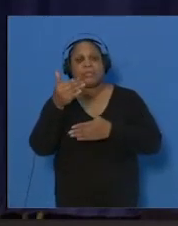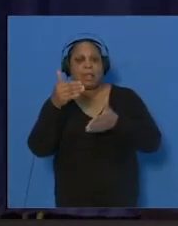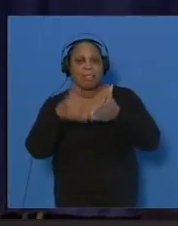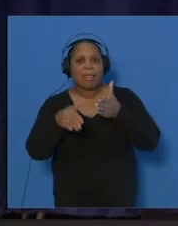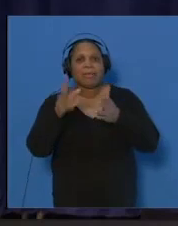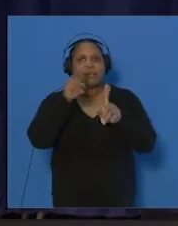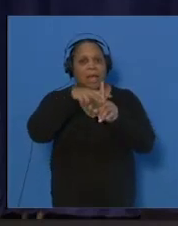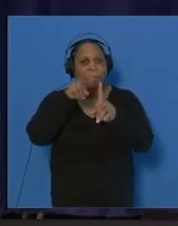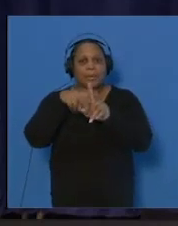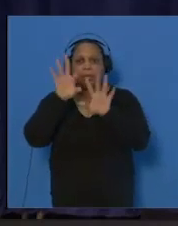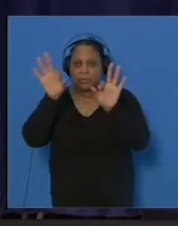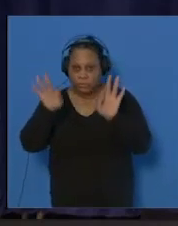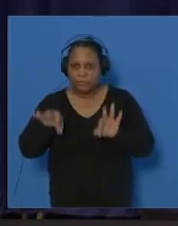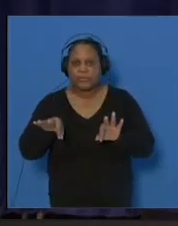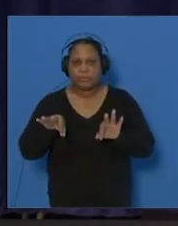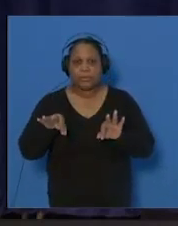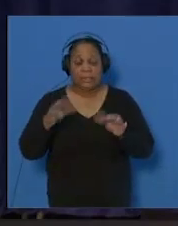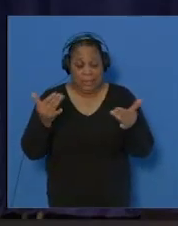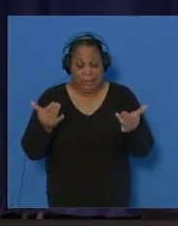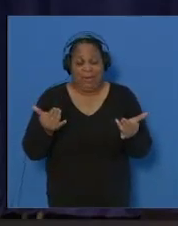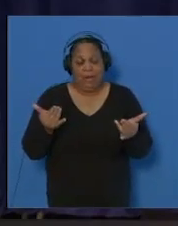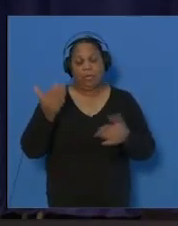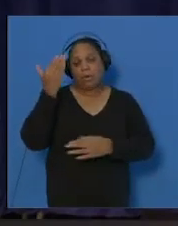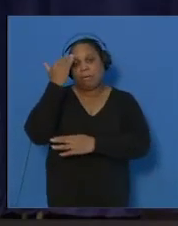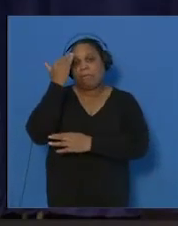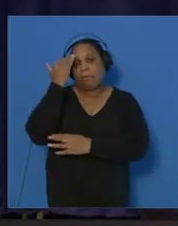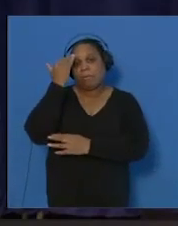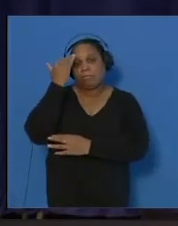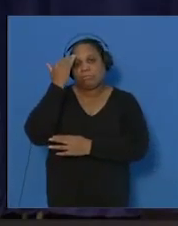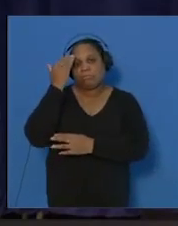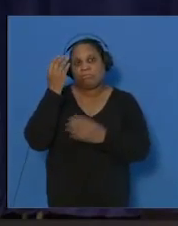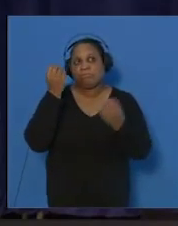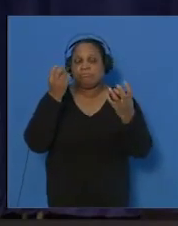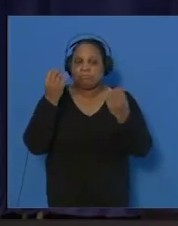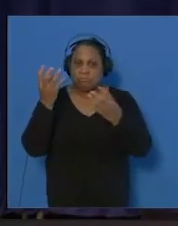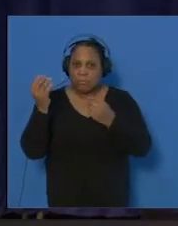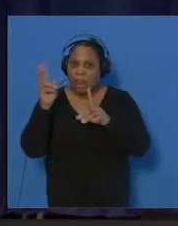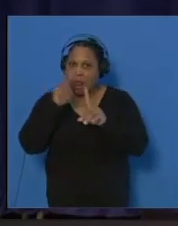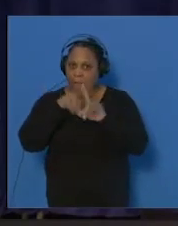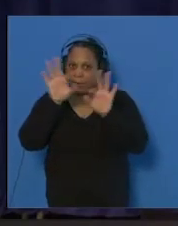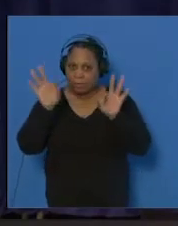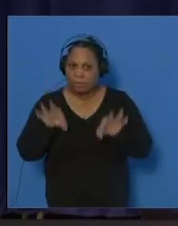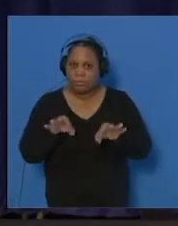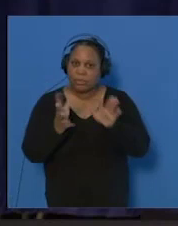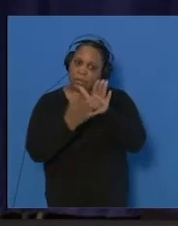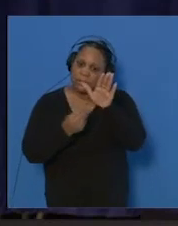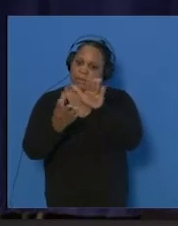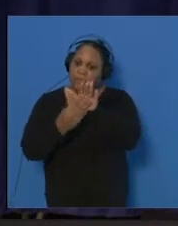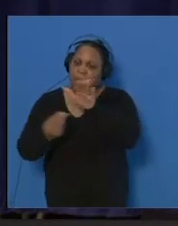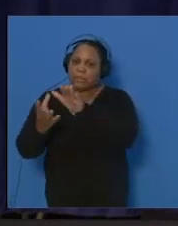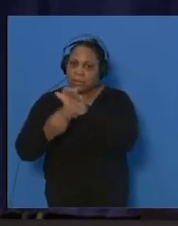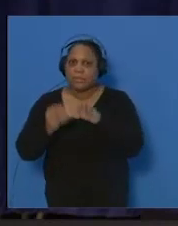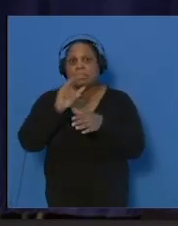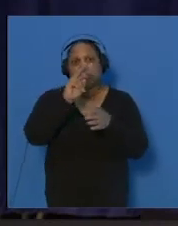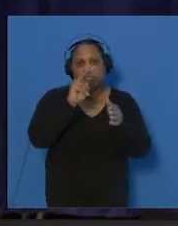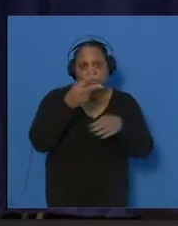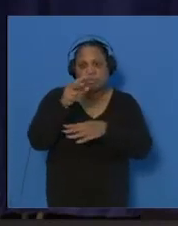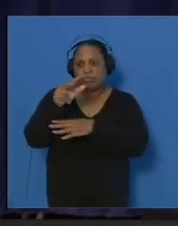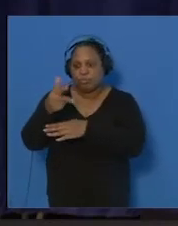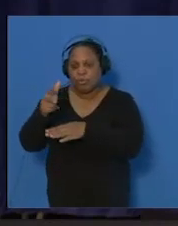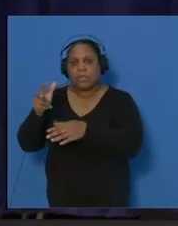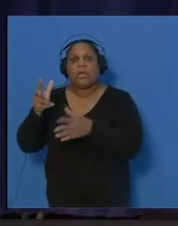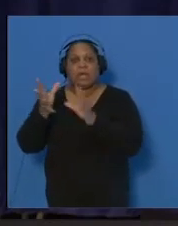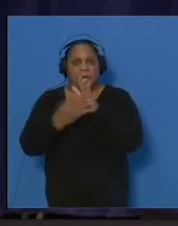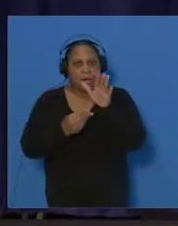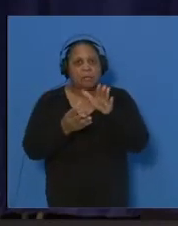of applications. What we now know is that a number of those applications were duplicates or triplicates. And so the numbers, there